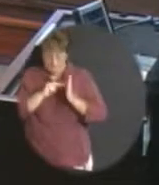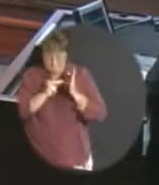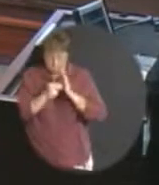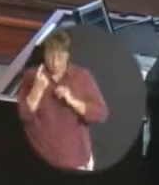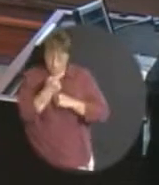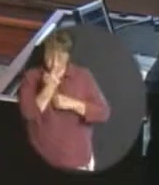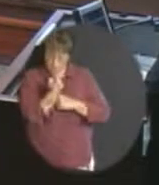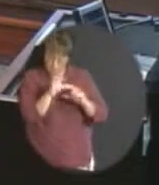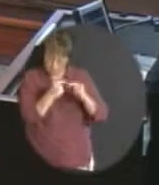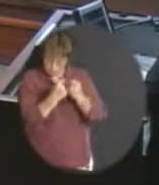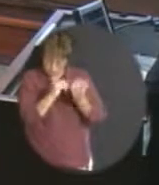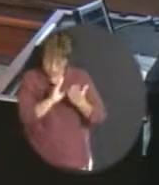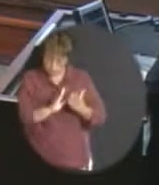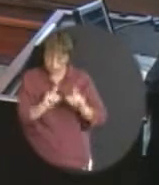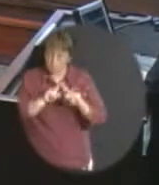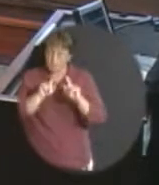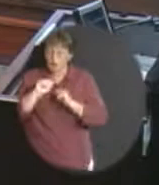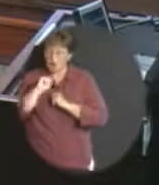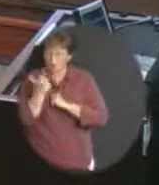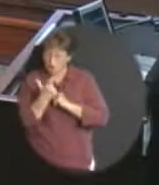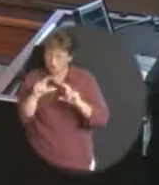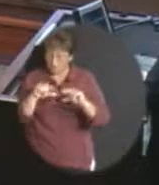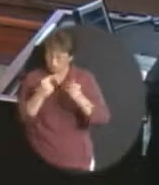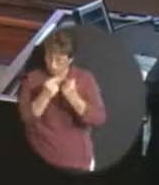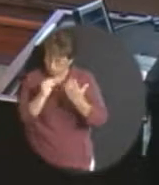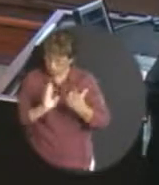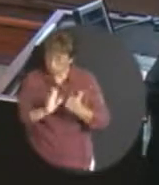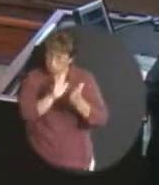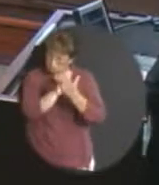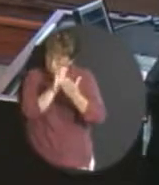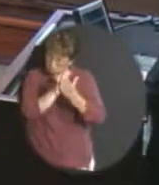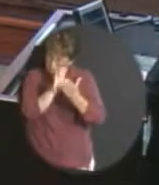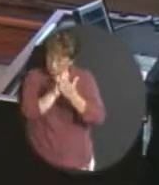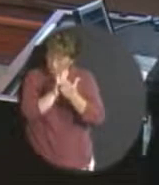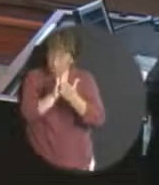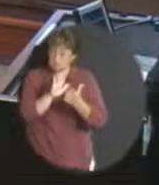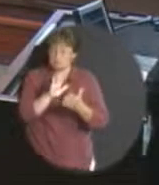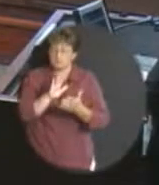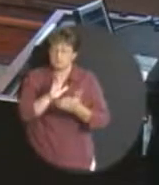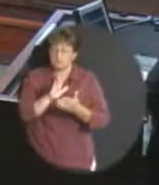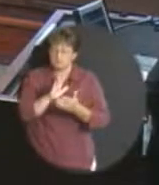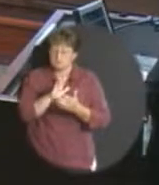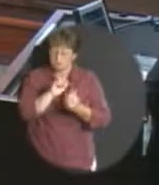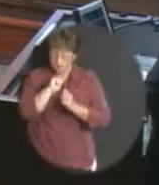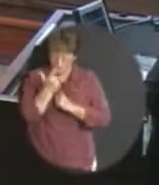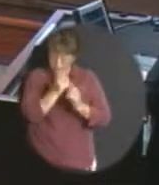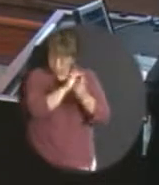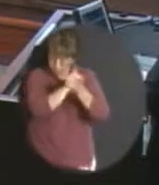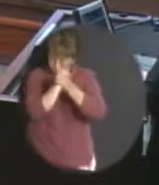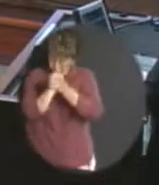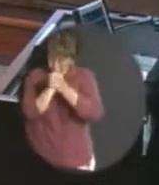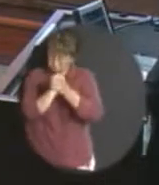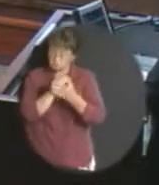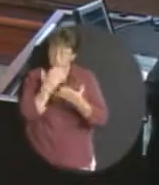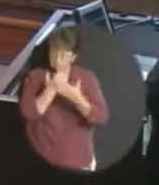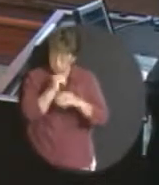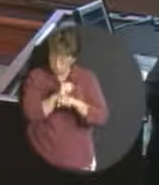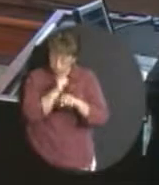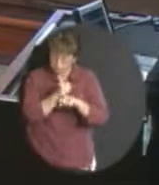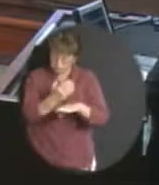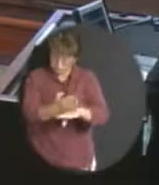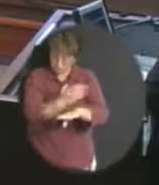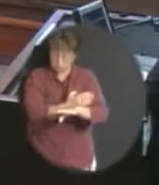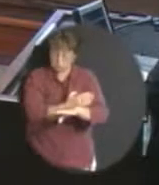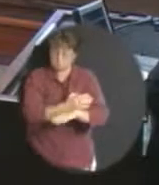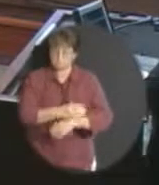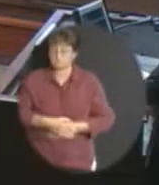So I applaud the district for that, and the leadership too. So great. Continuing along that same line, I